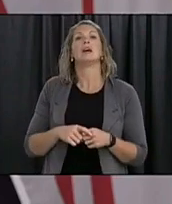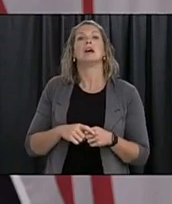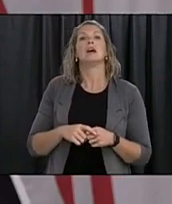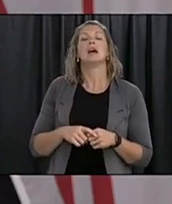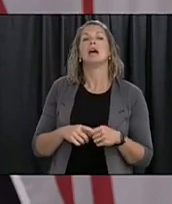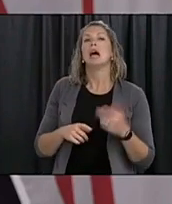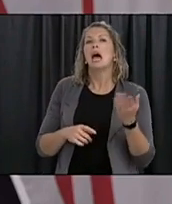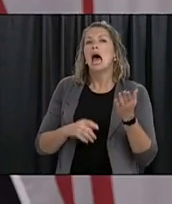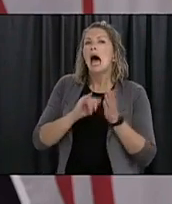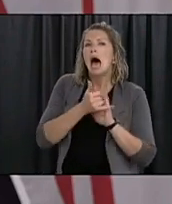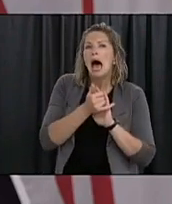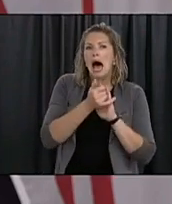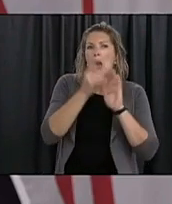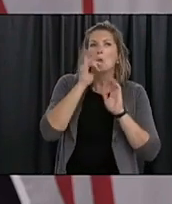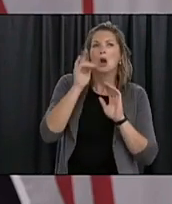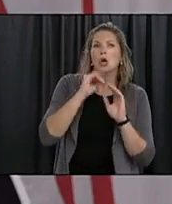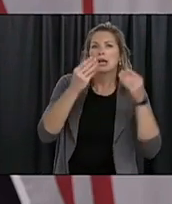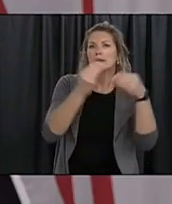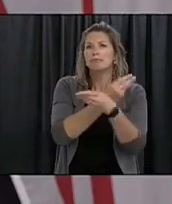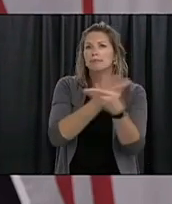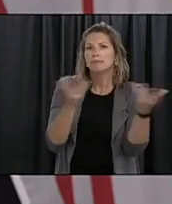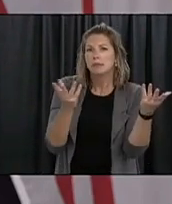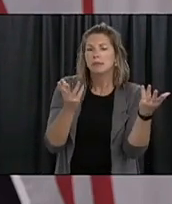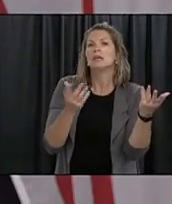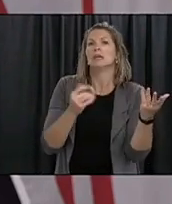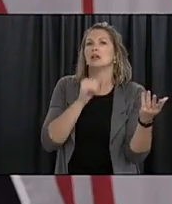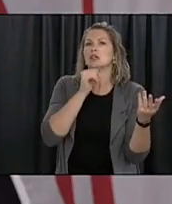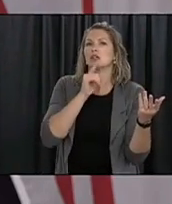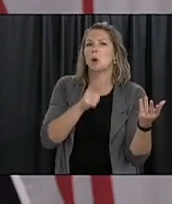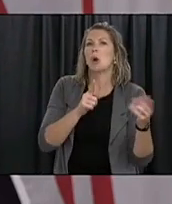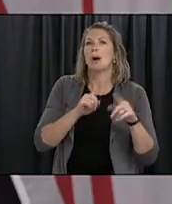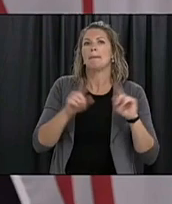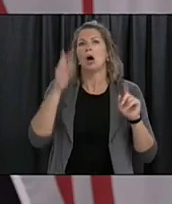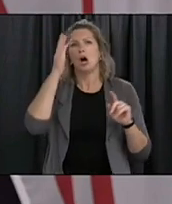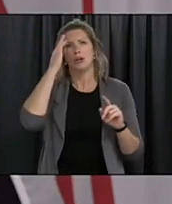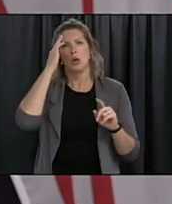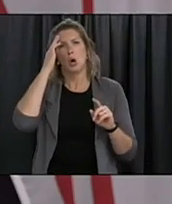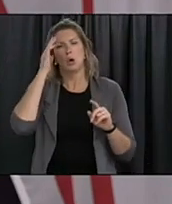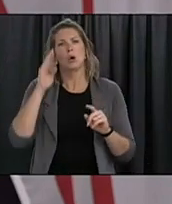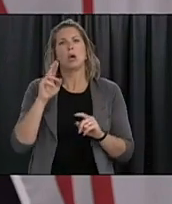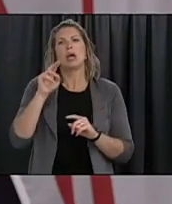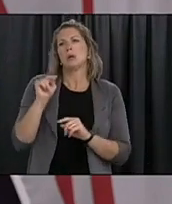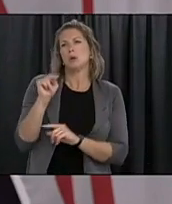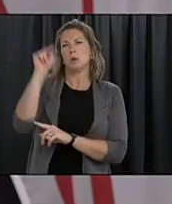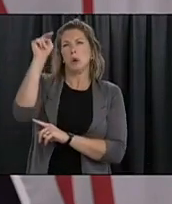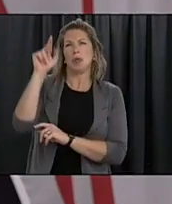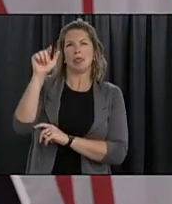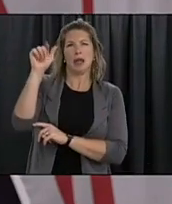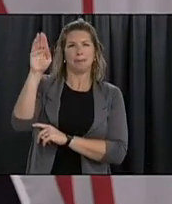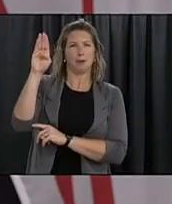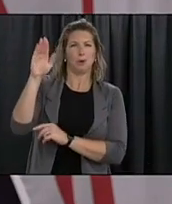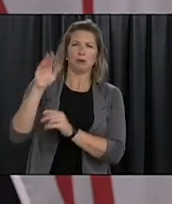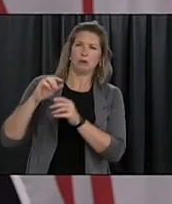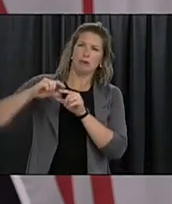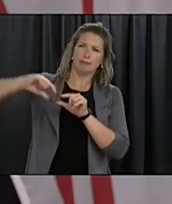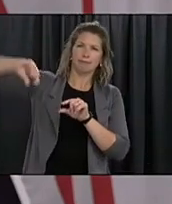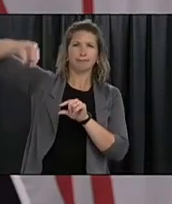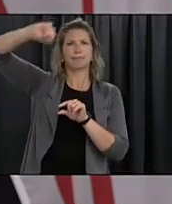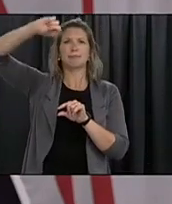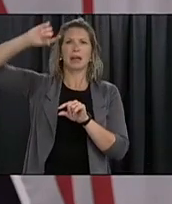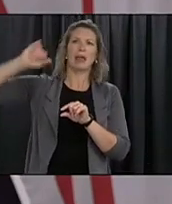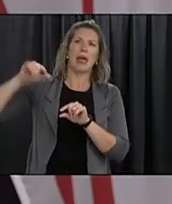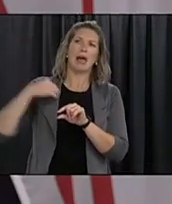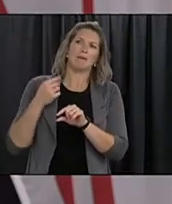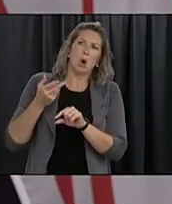discussed with Labrador Grenfell. But I know Nunatsiavut have their own public health nurses, as well, who work in tandem with Labrador Grenfell